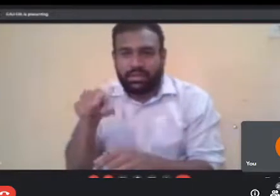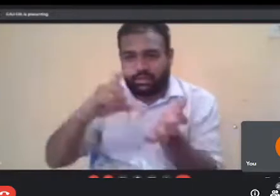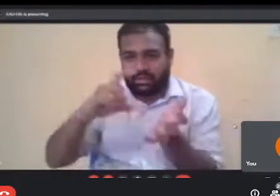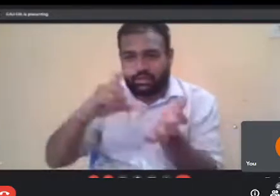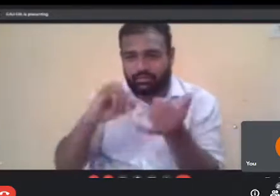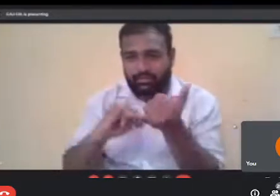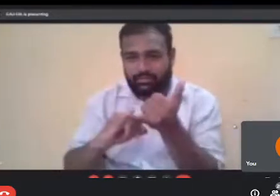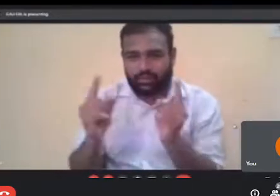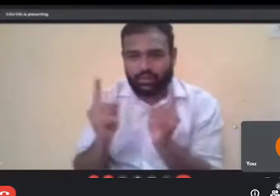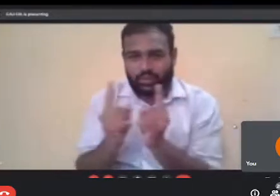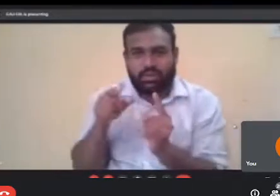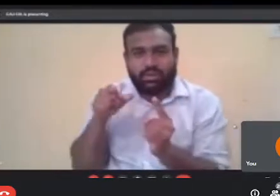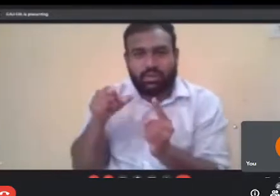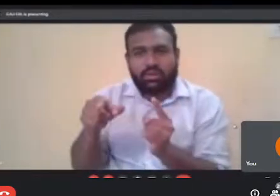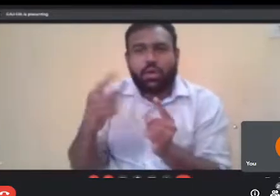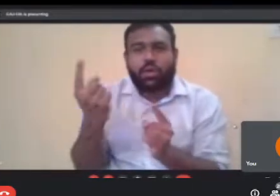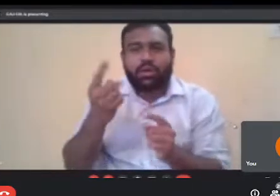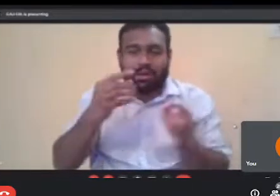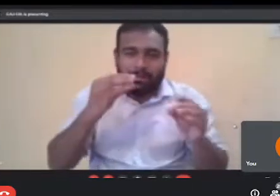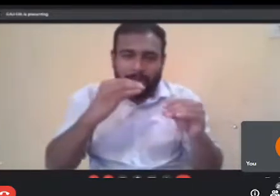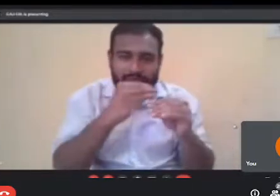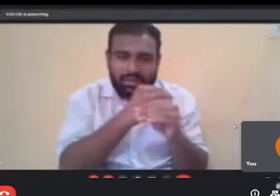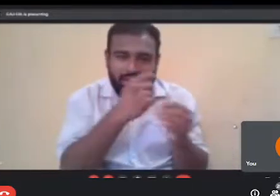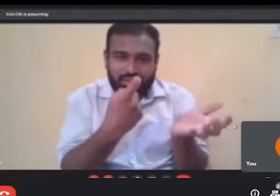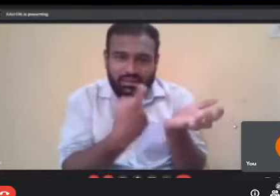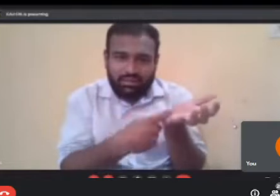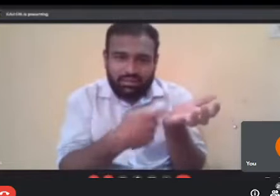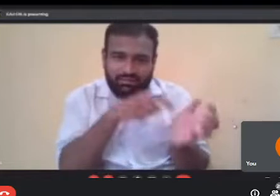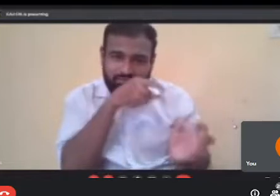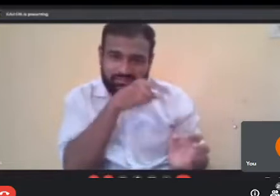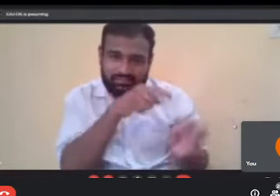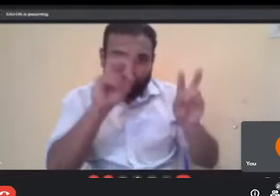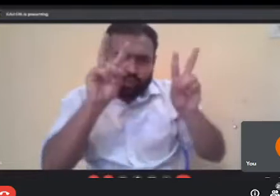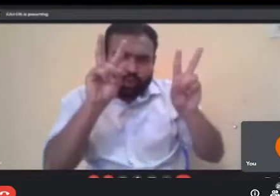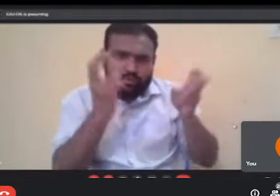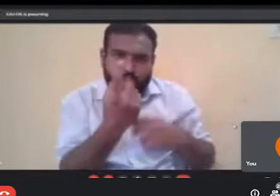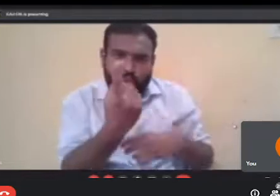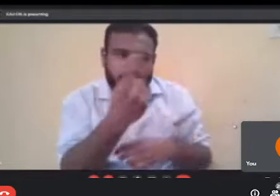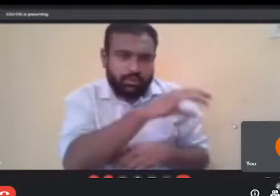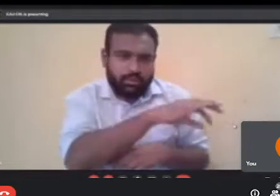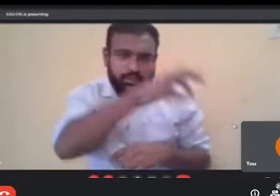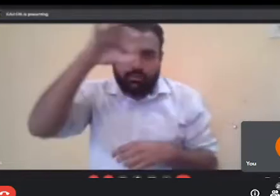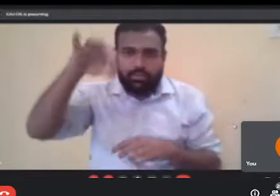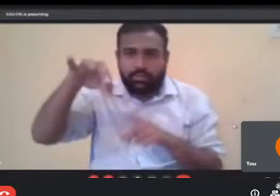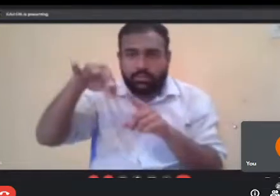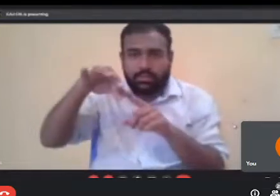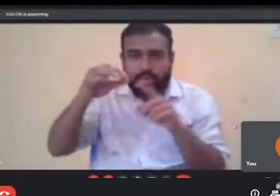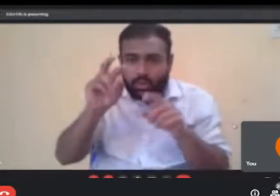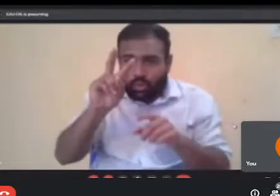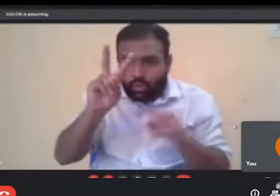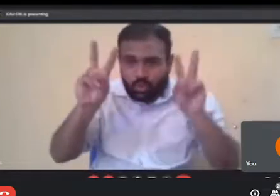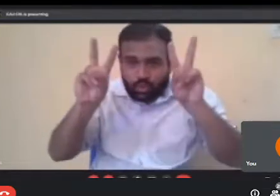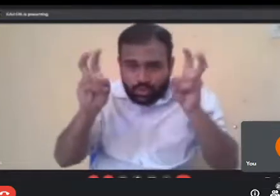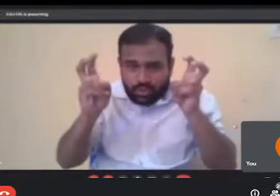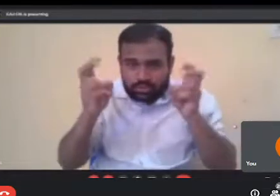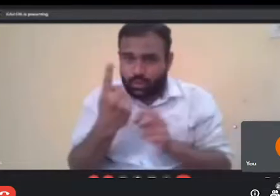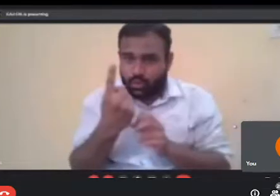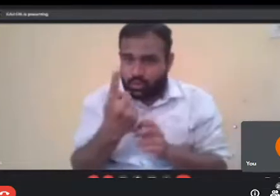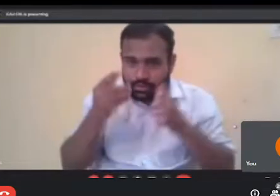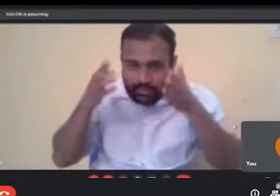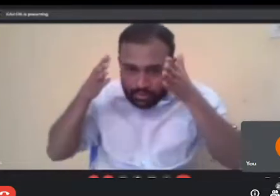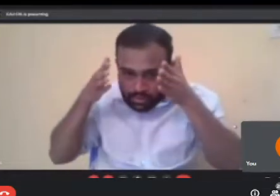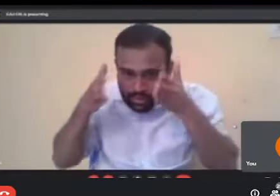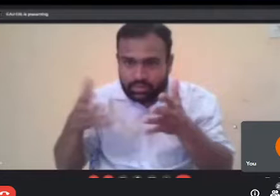study, which we have already written in that. So in that rule, the topic is all about what we have